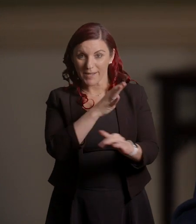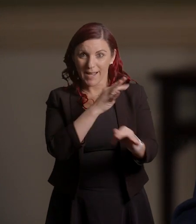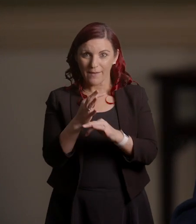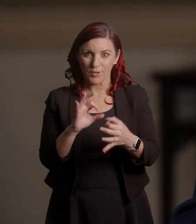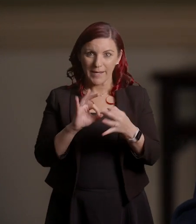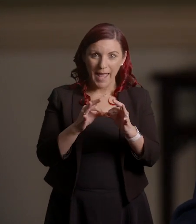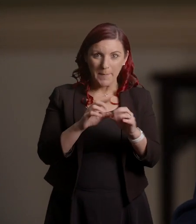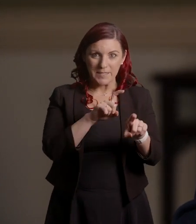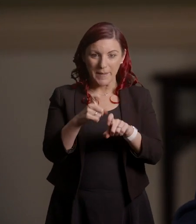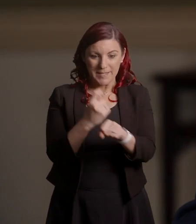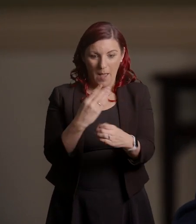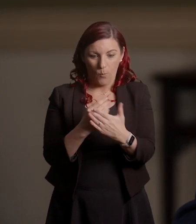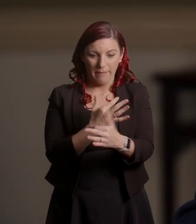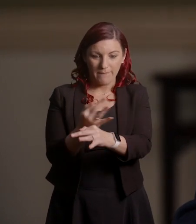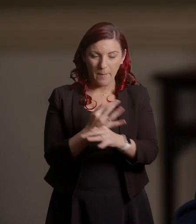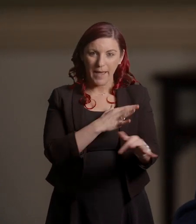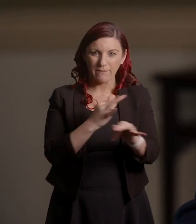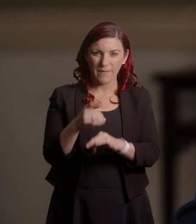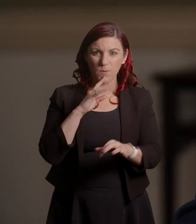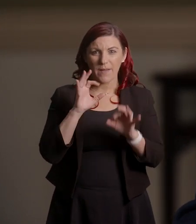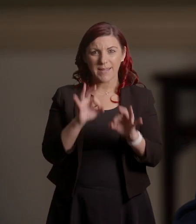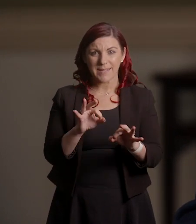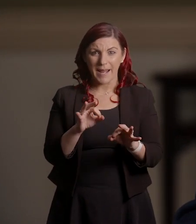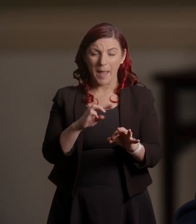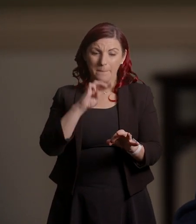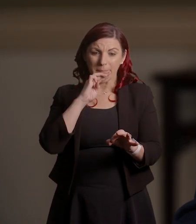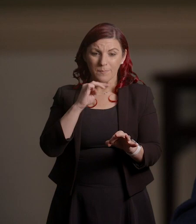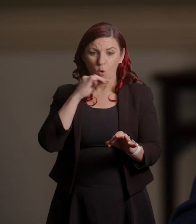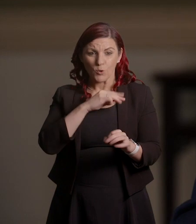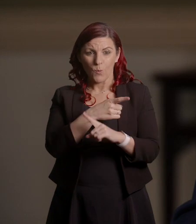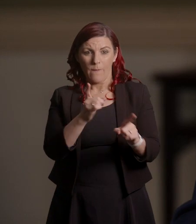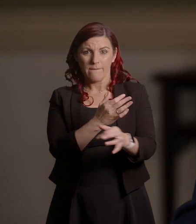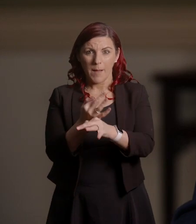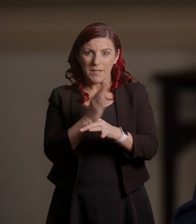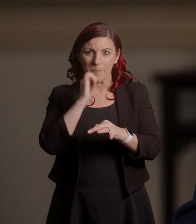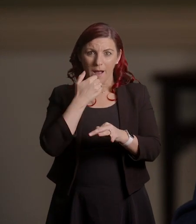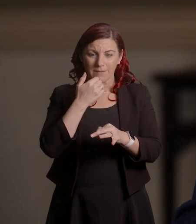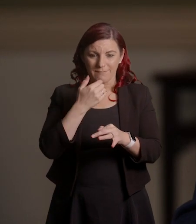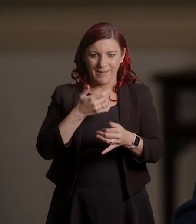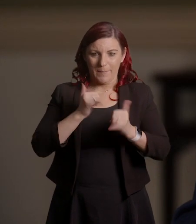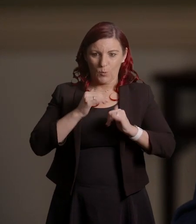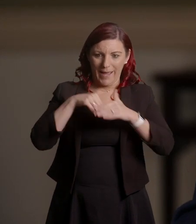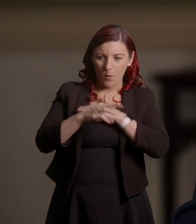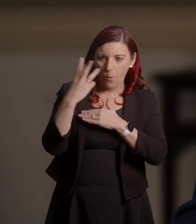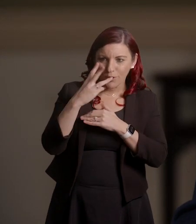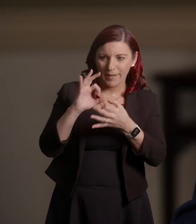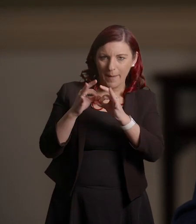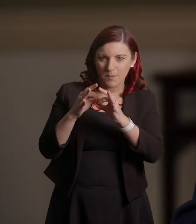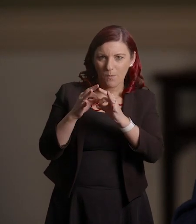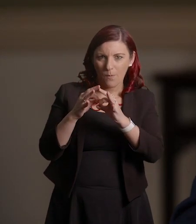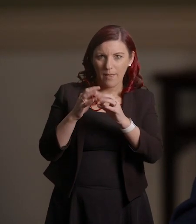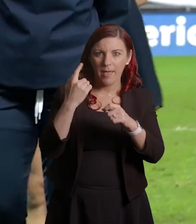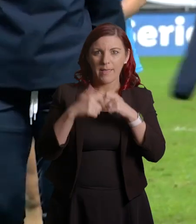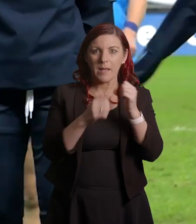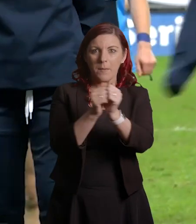game, spend a bit of time with them, which was fantastic. It meant a lot to them, seeing as they couldn't attend the game. And then